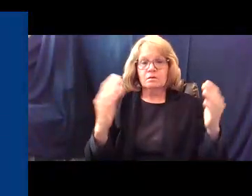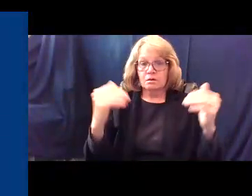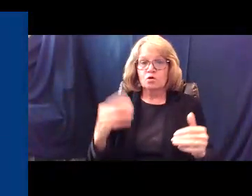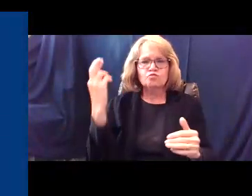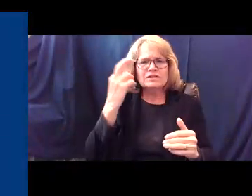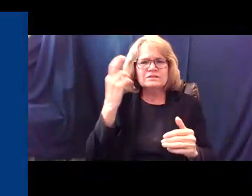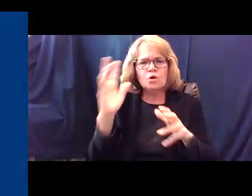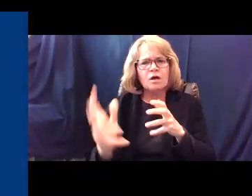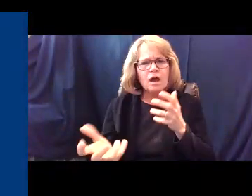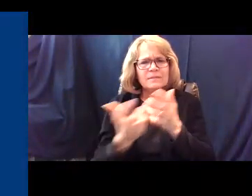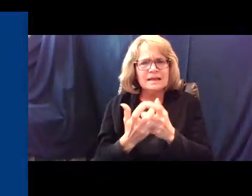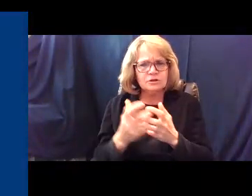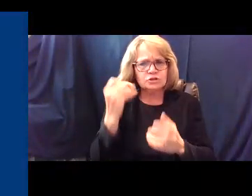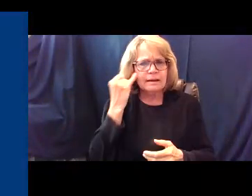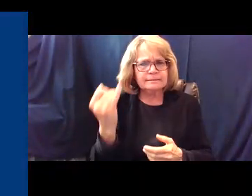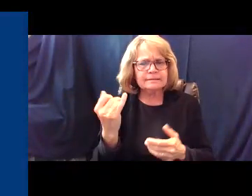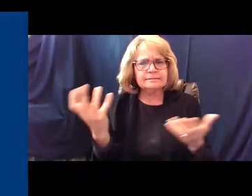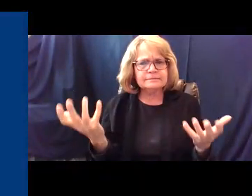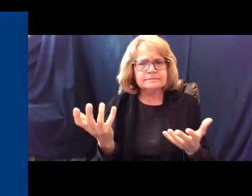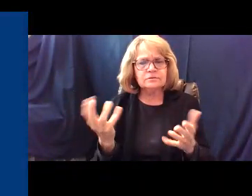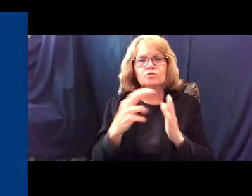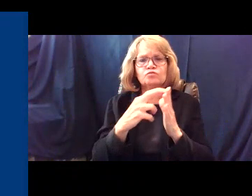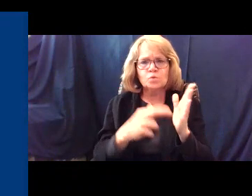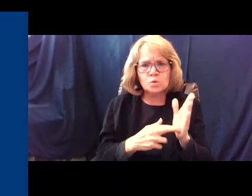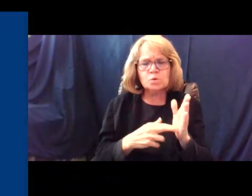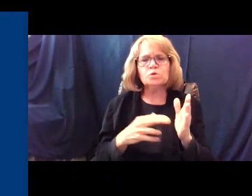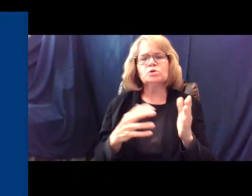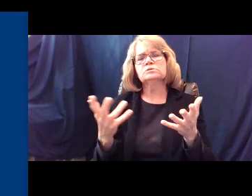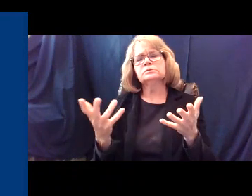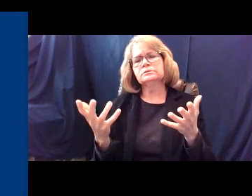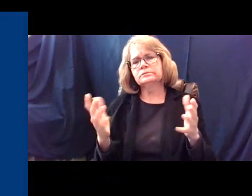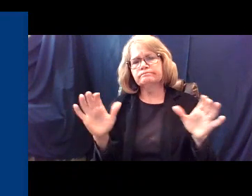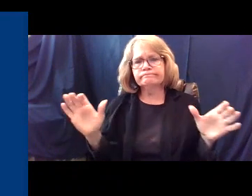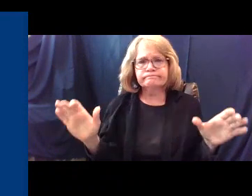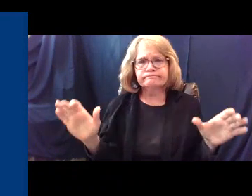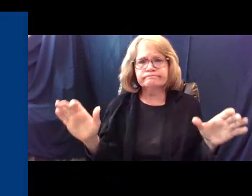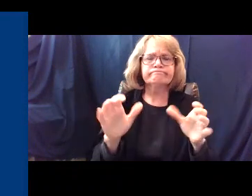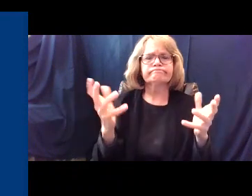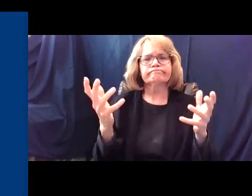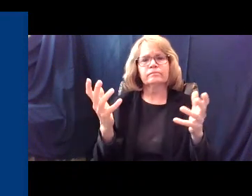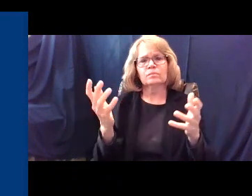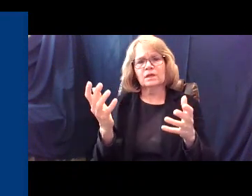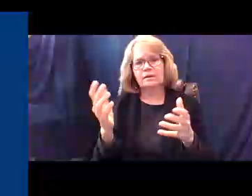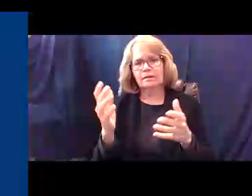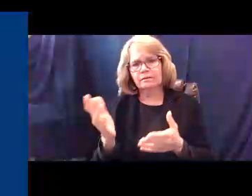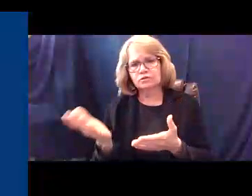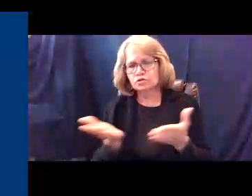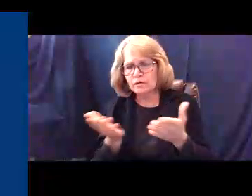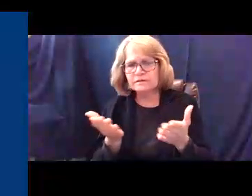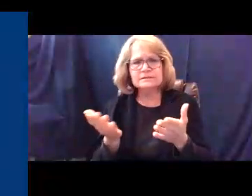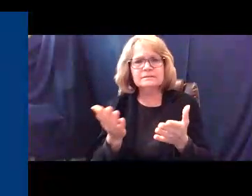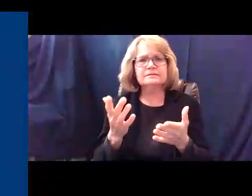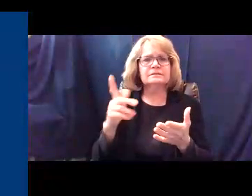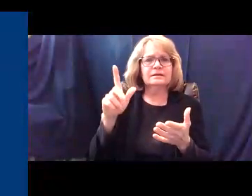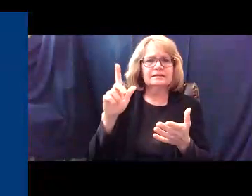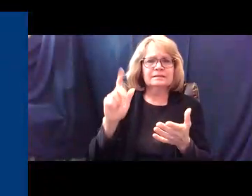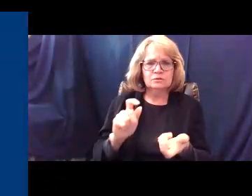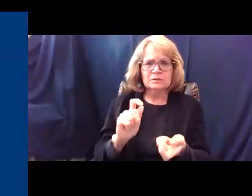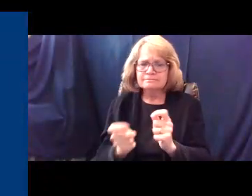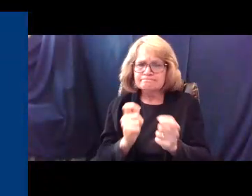ideas? Any rules, practices, policies, or services that might need to be adjusted for individuals